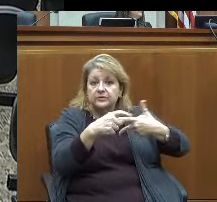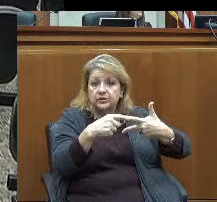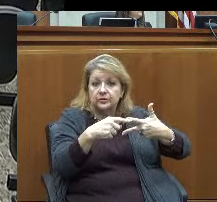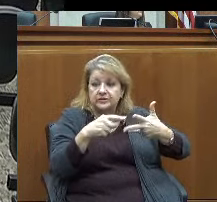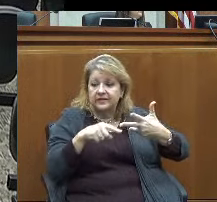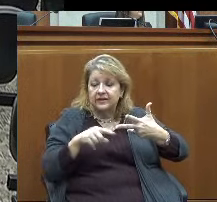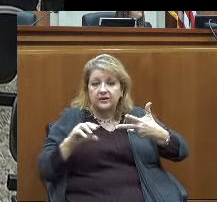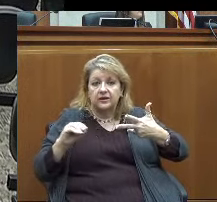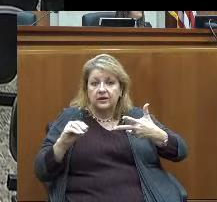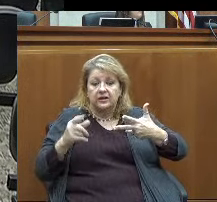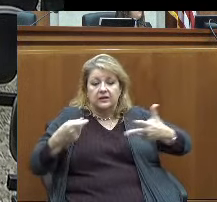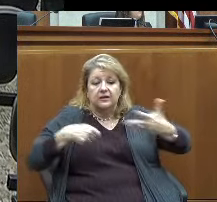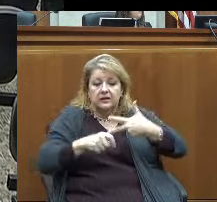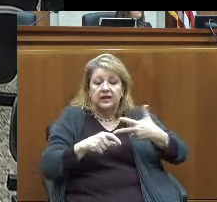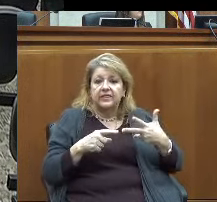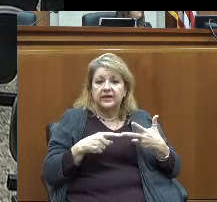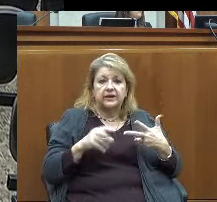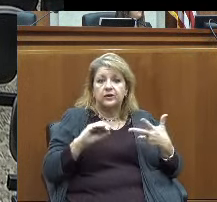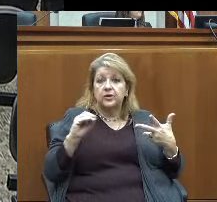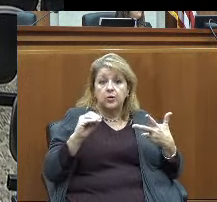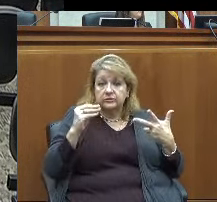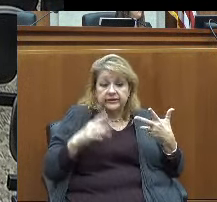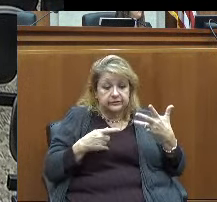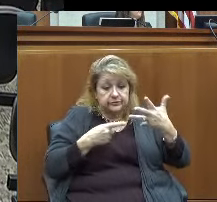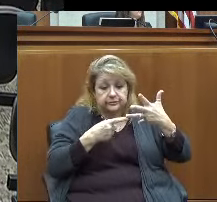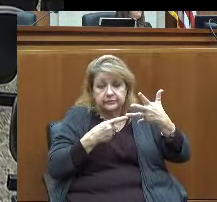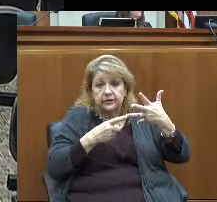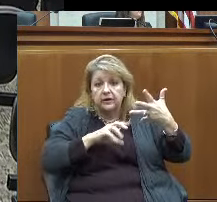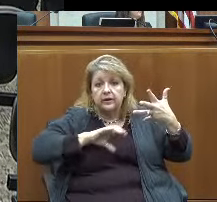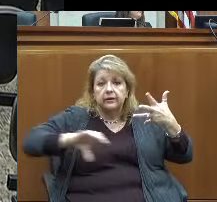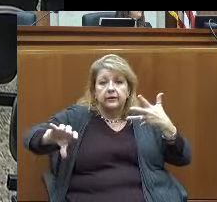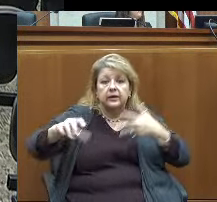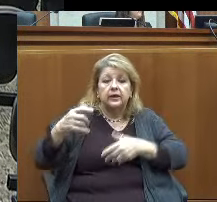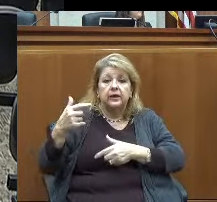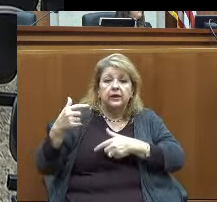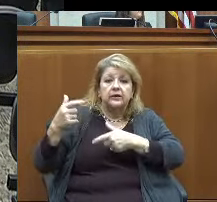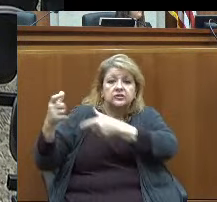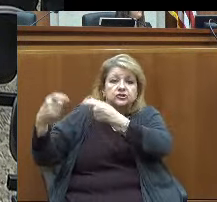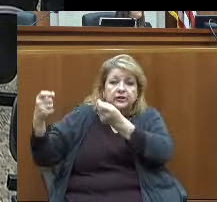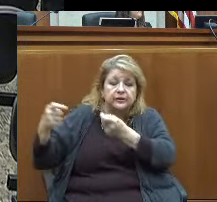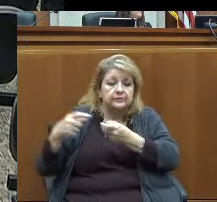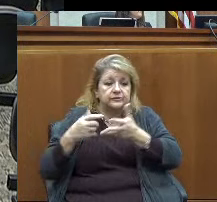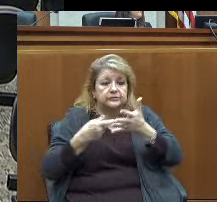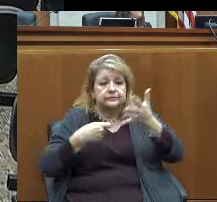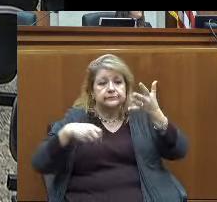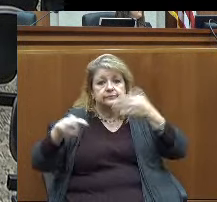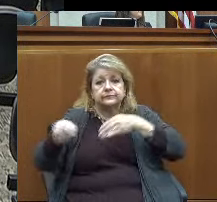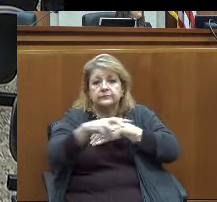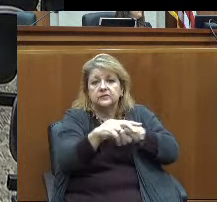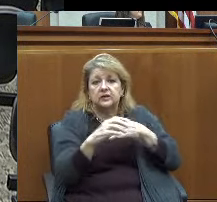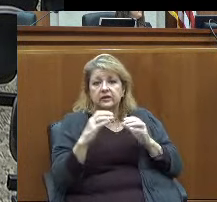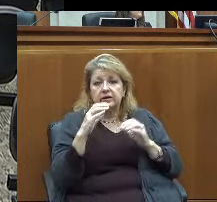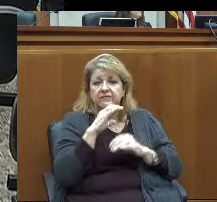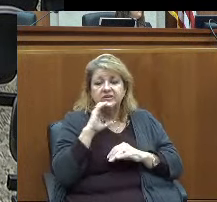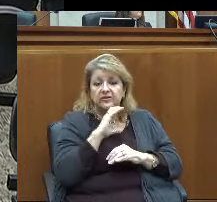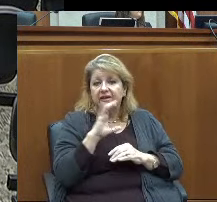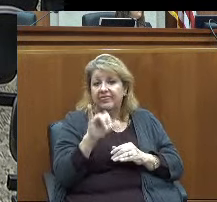then they move all the students to the gym or the cafeteria, and you got enough adults in there to babysit. That's not